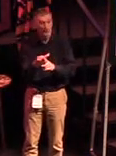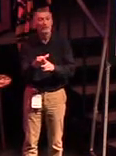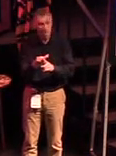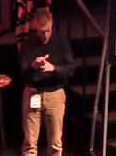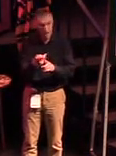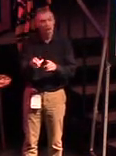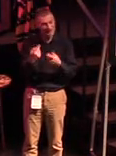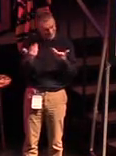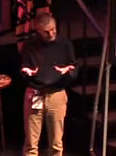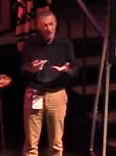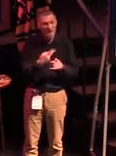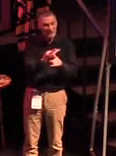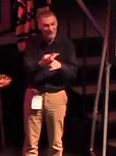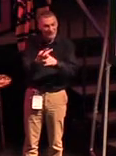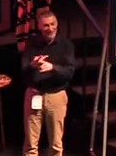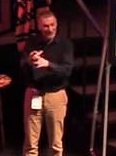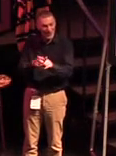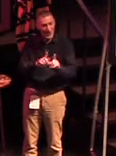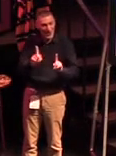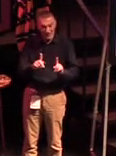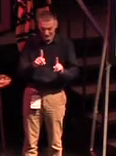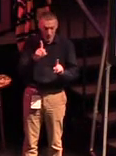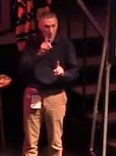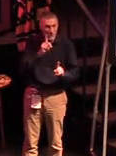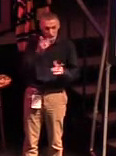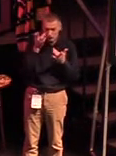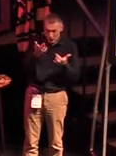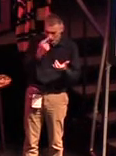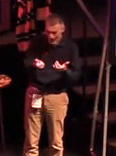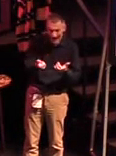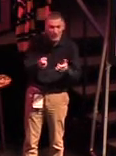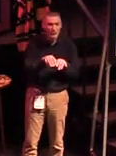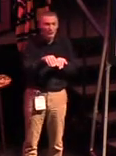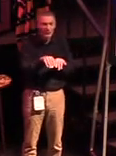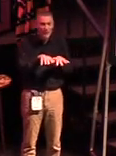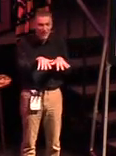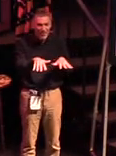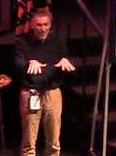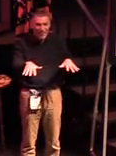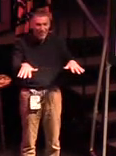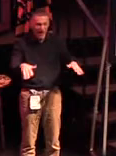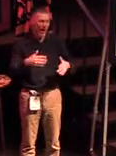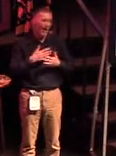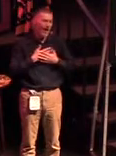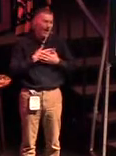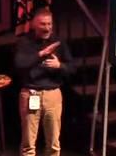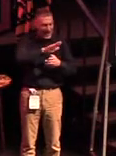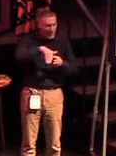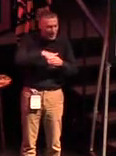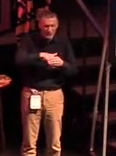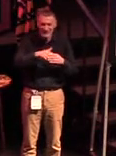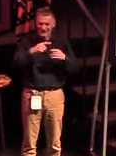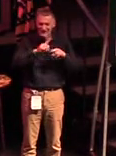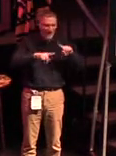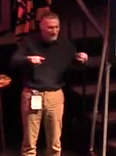that she can absolutely do that. And that is the ripple effect of diversity, of inclusion, of